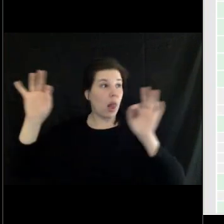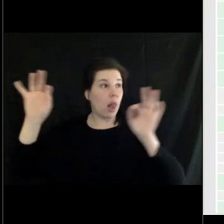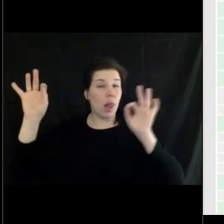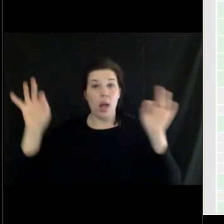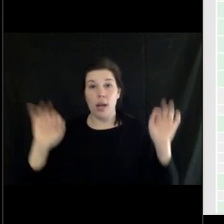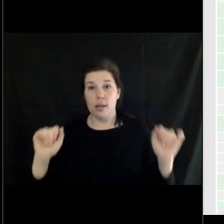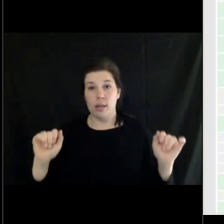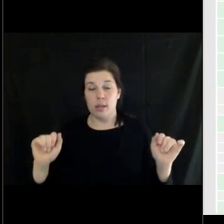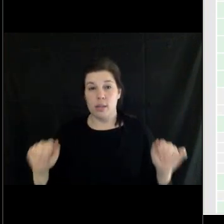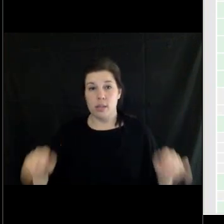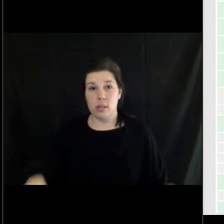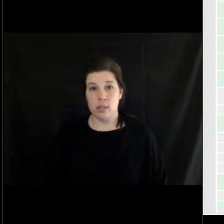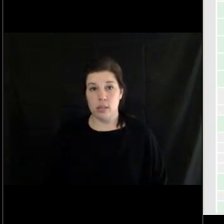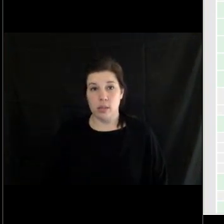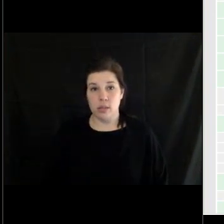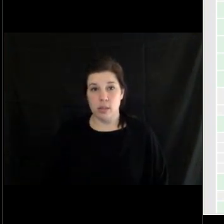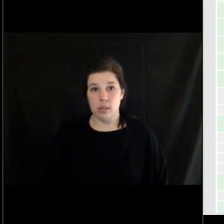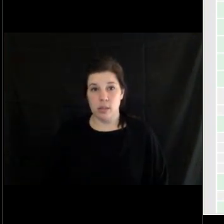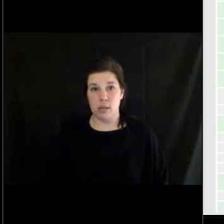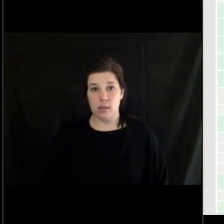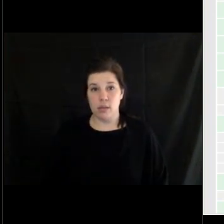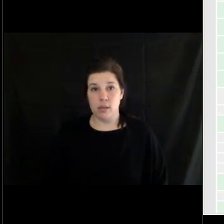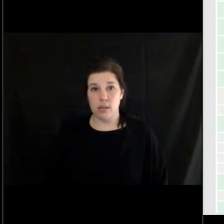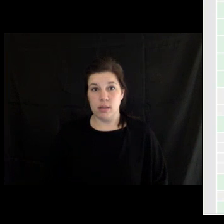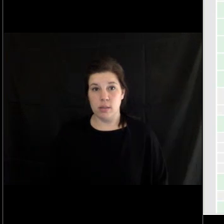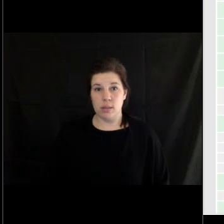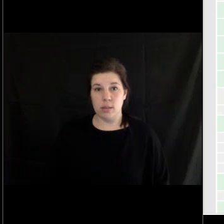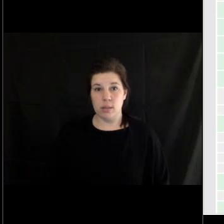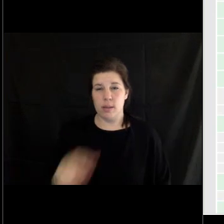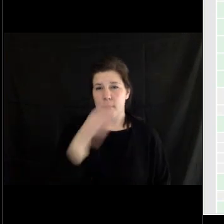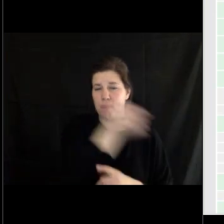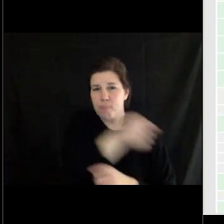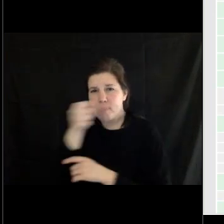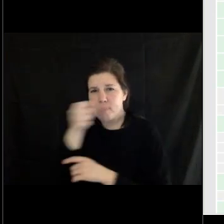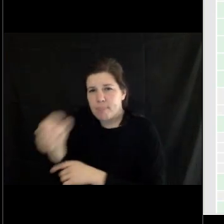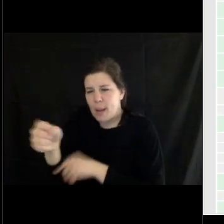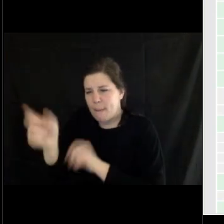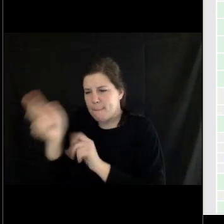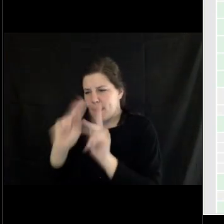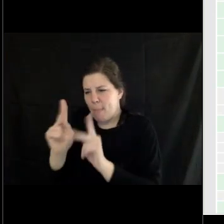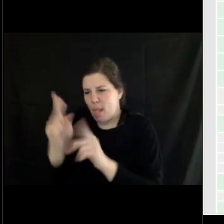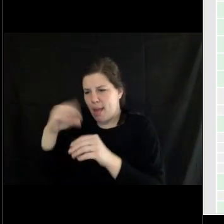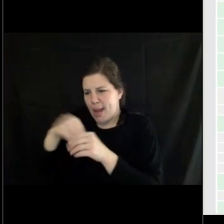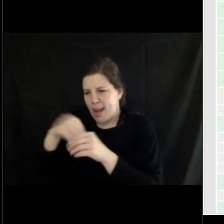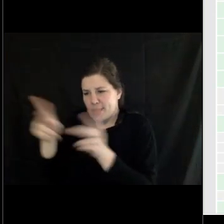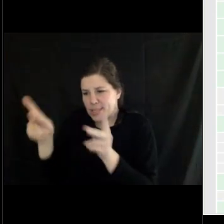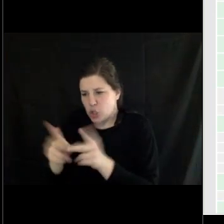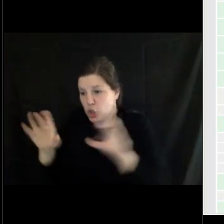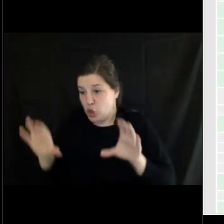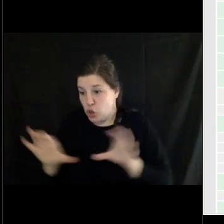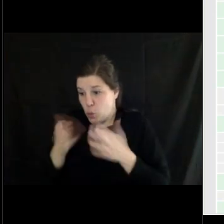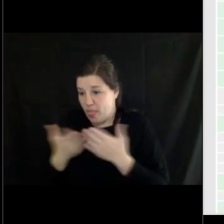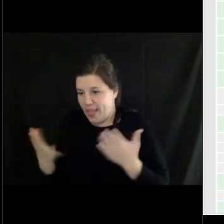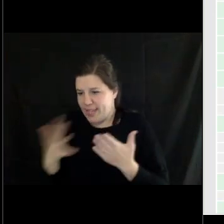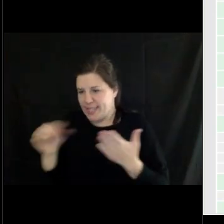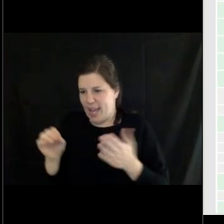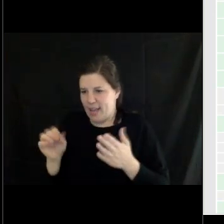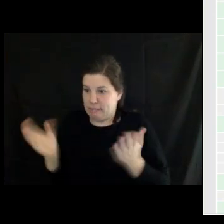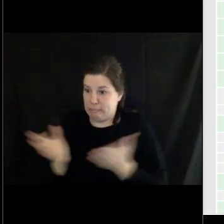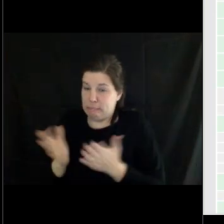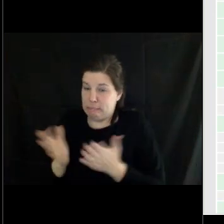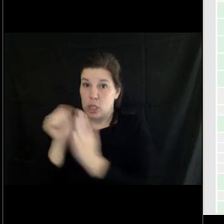Okay? Putting people in certain positions to do certain things and to push certain agendas. Yeah,